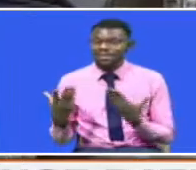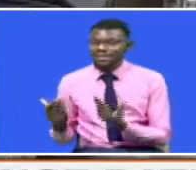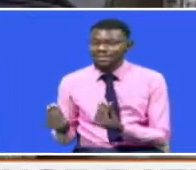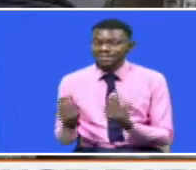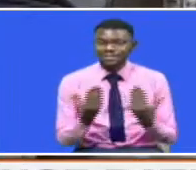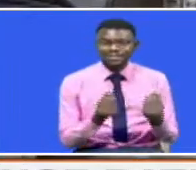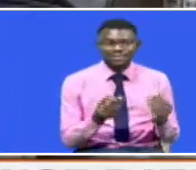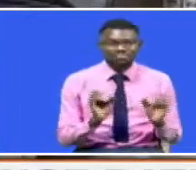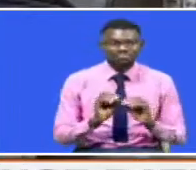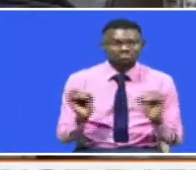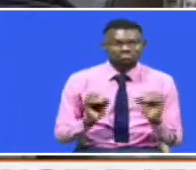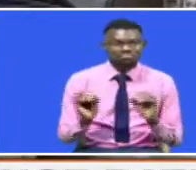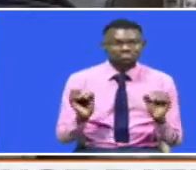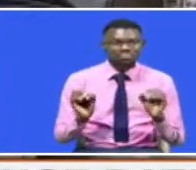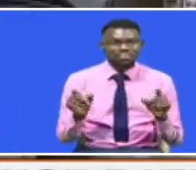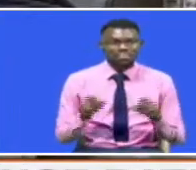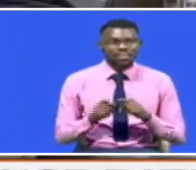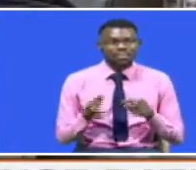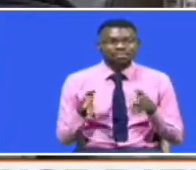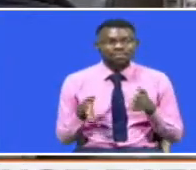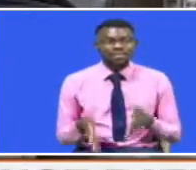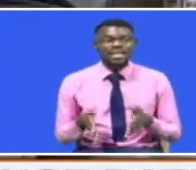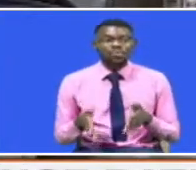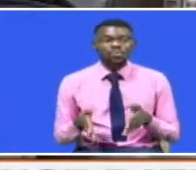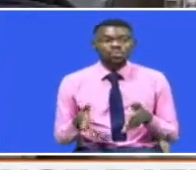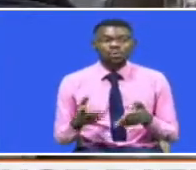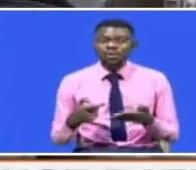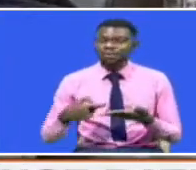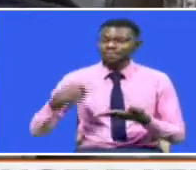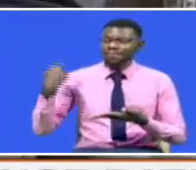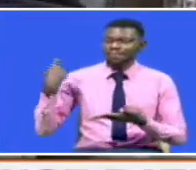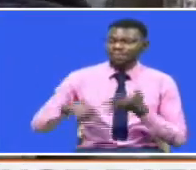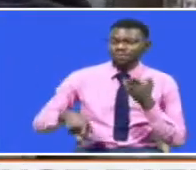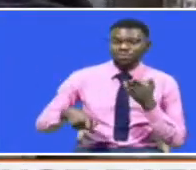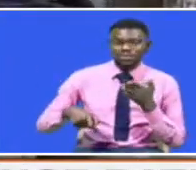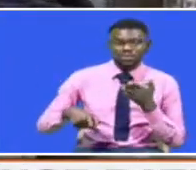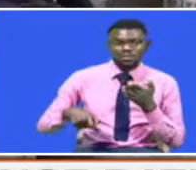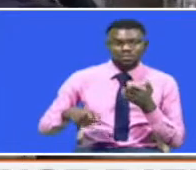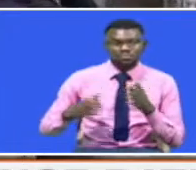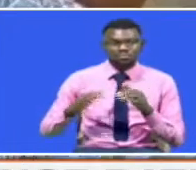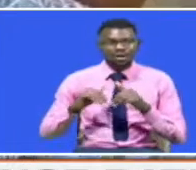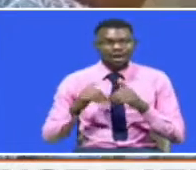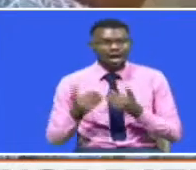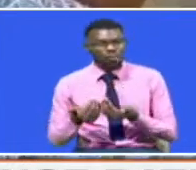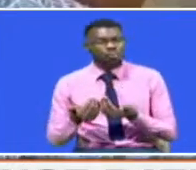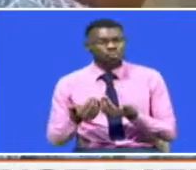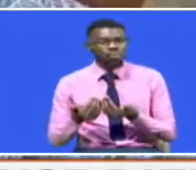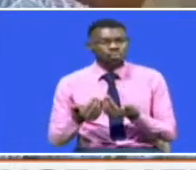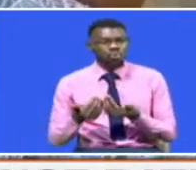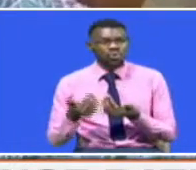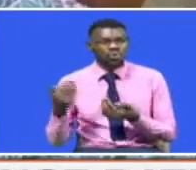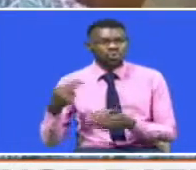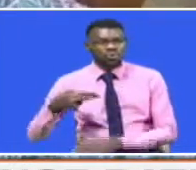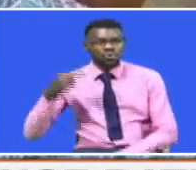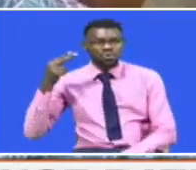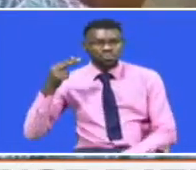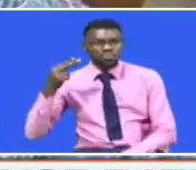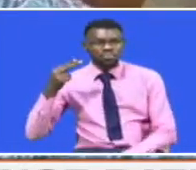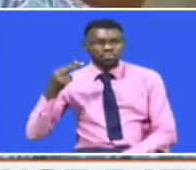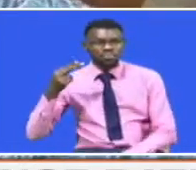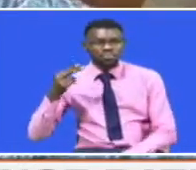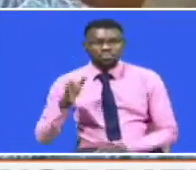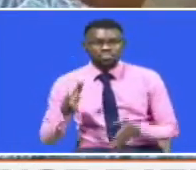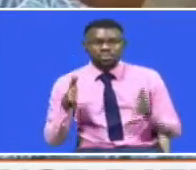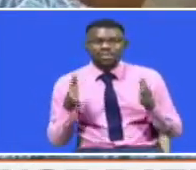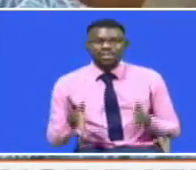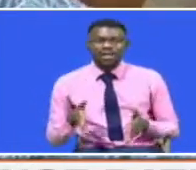seen, our rates, the costs are up by about 12.4%. So ours is to make sure